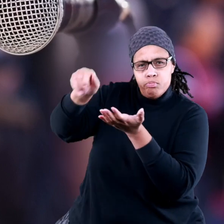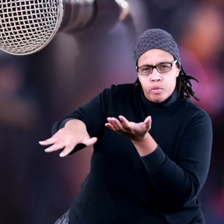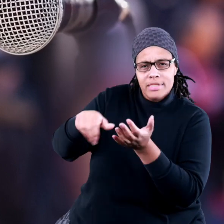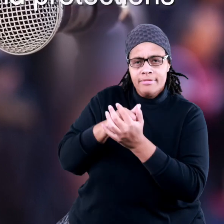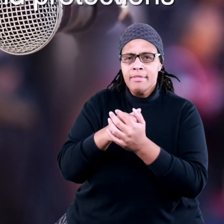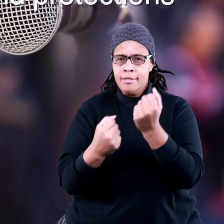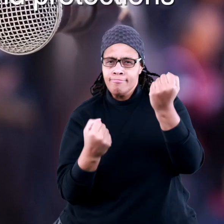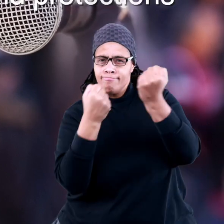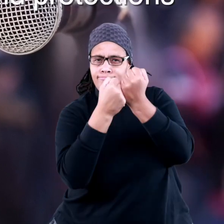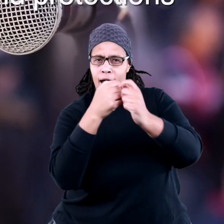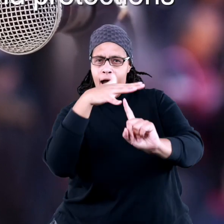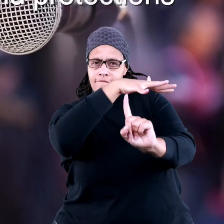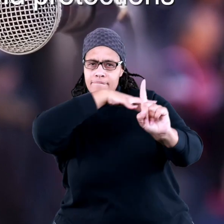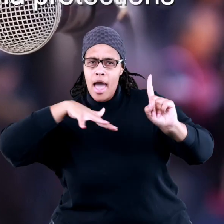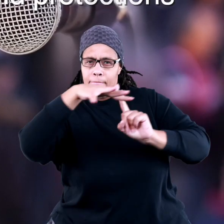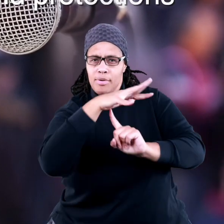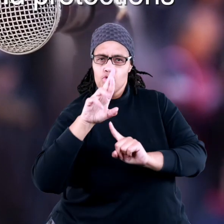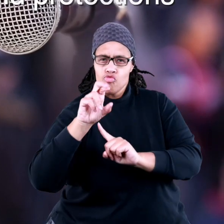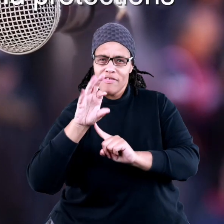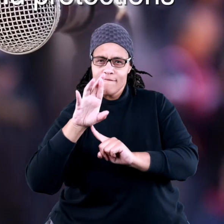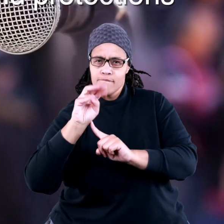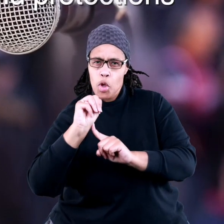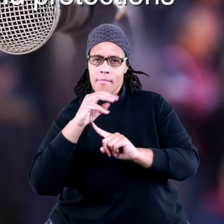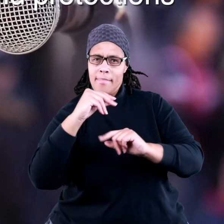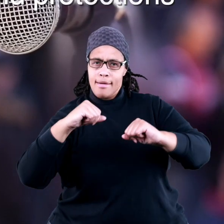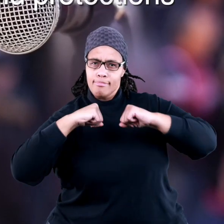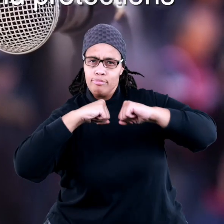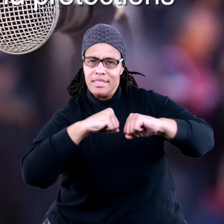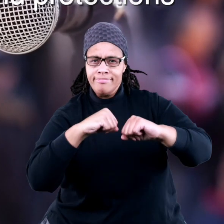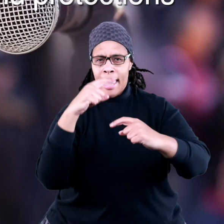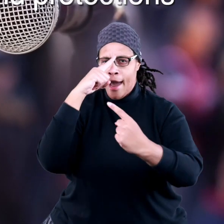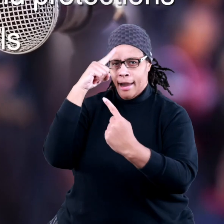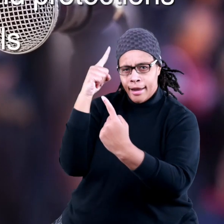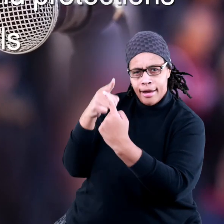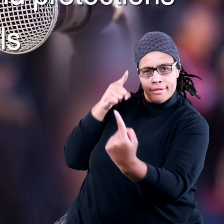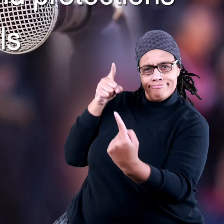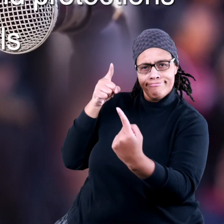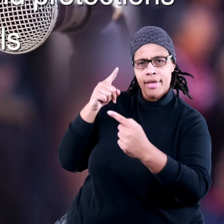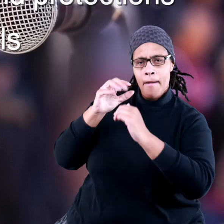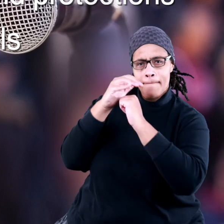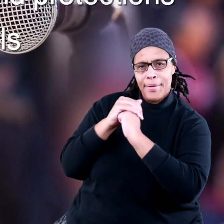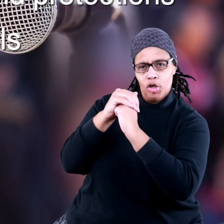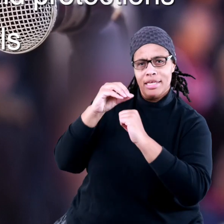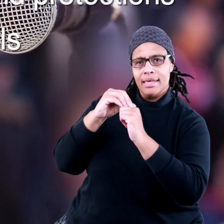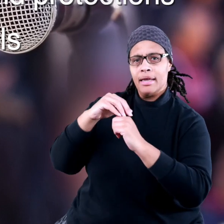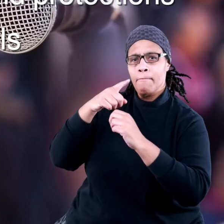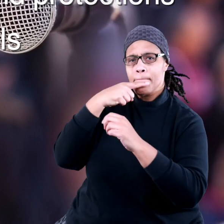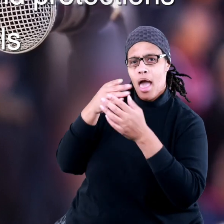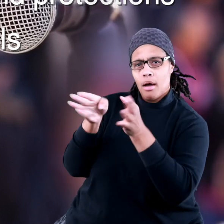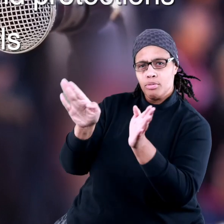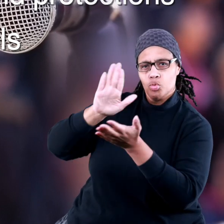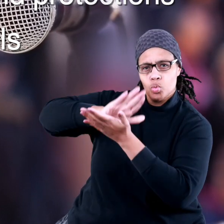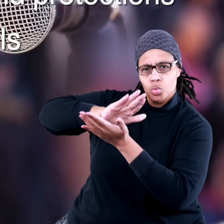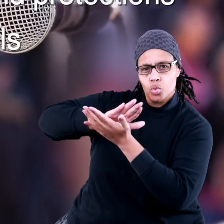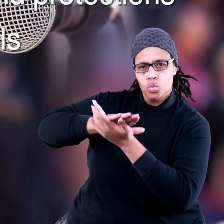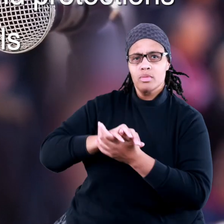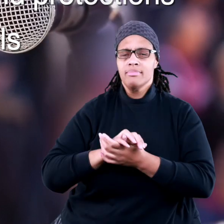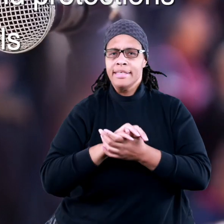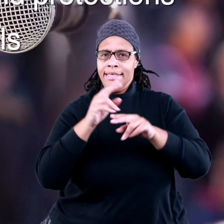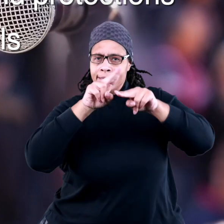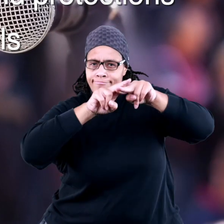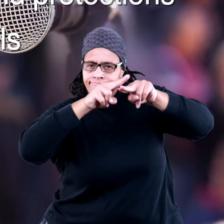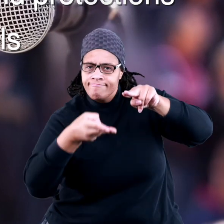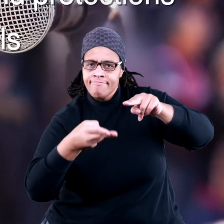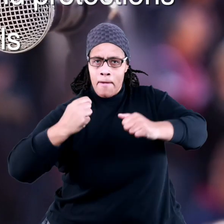abortion, support of environmental reforms and protections, opposition to prayer in public schools,